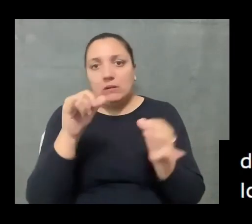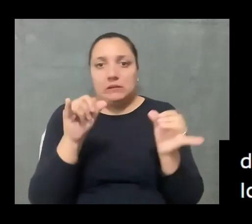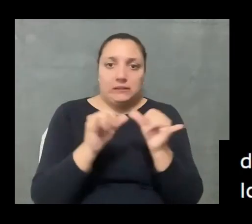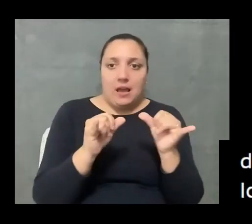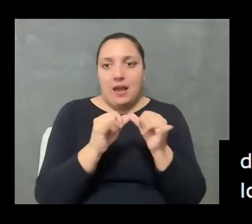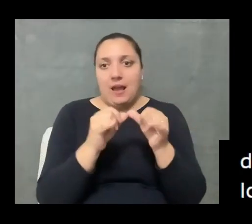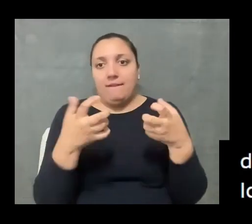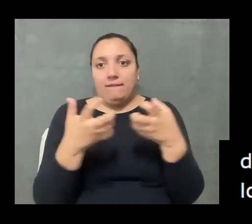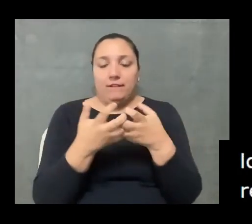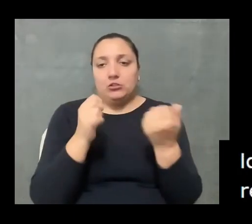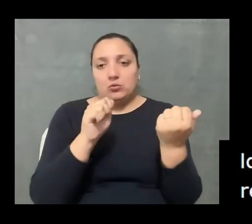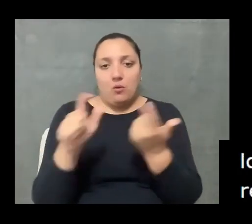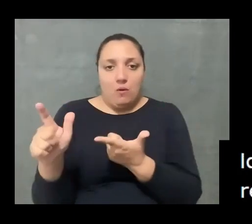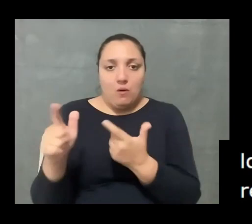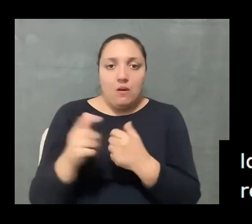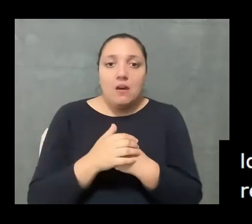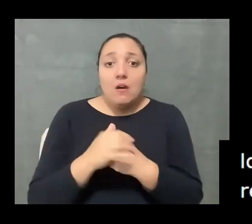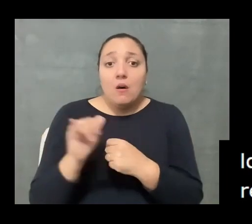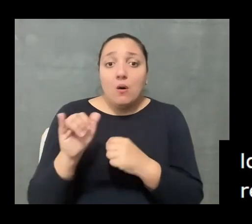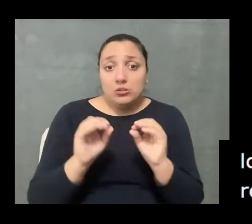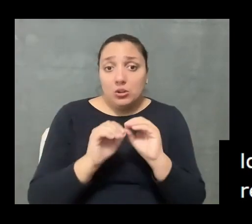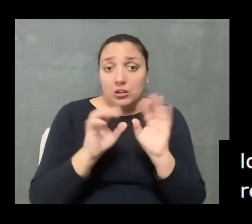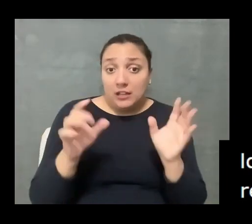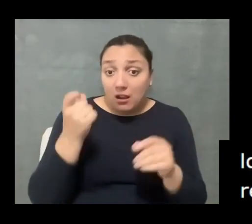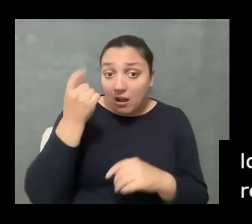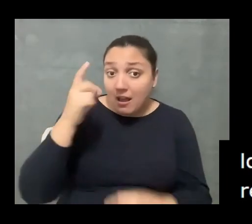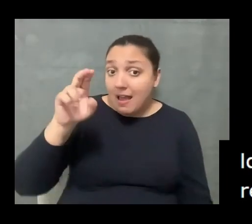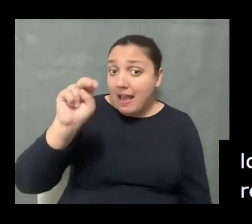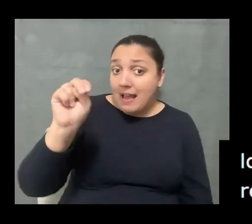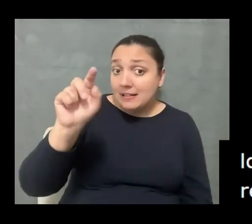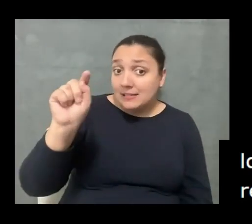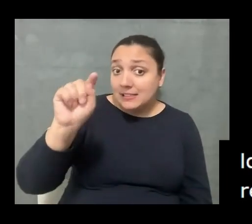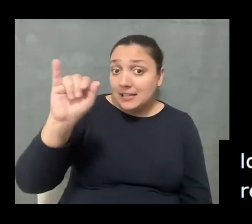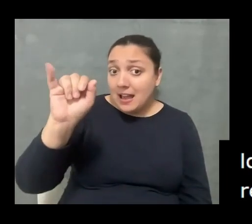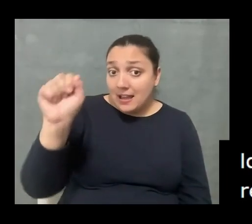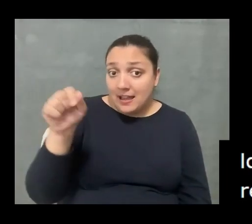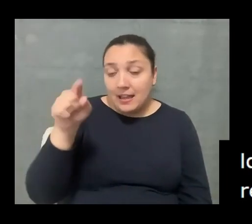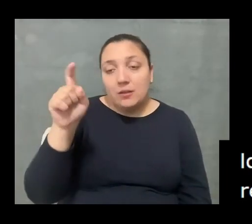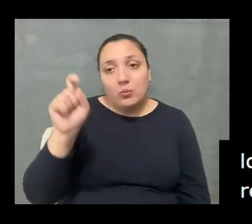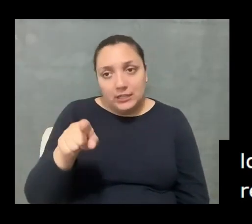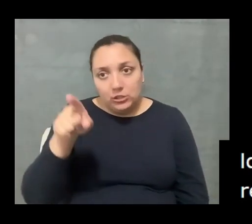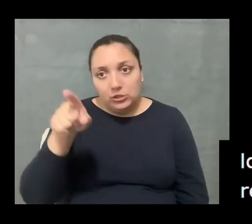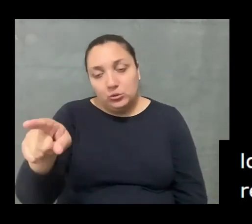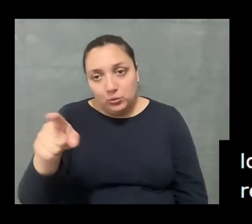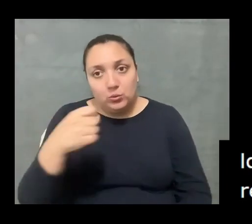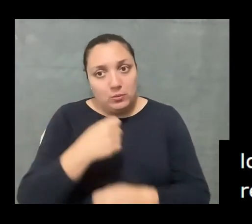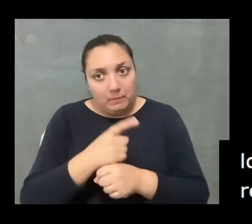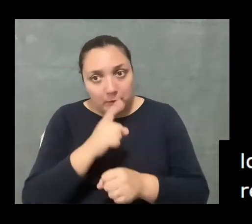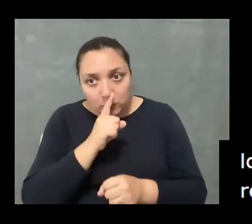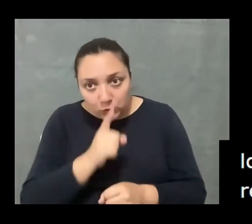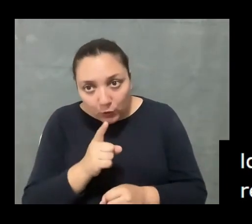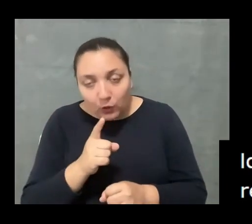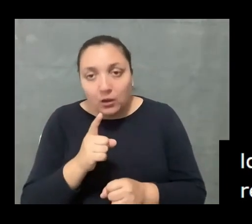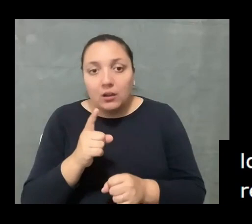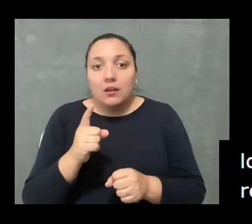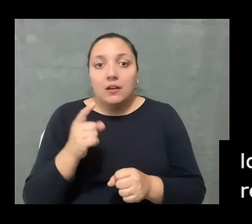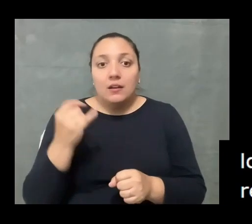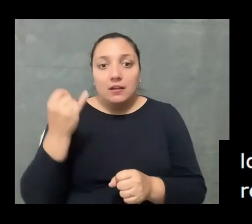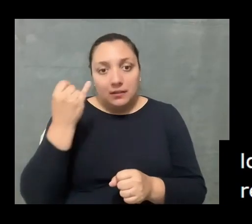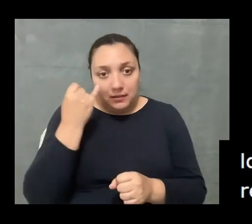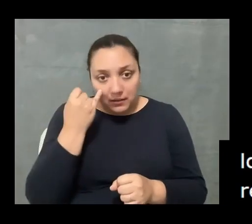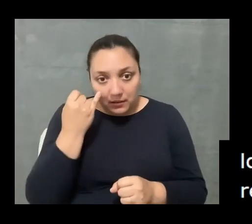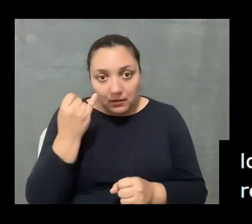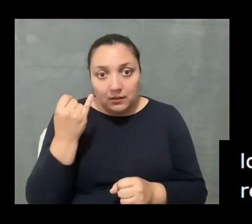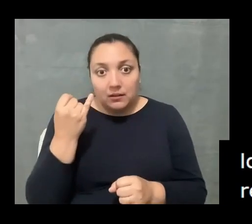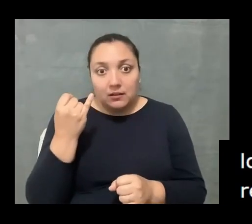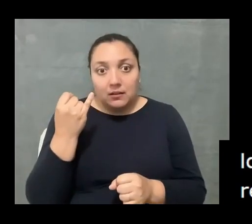I want to be clear also, since NTIA is here, we need you to reassure us that if I refer a person to you, to